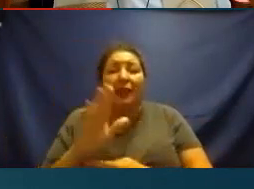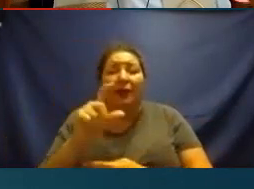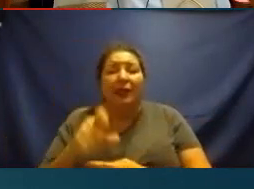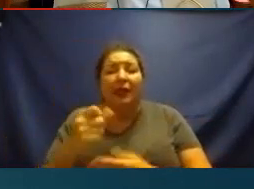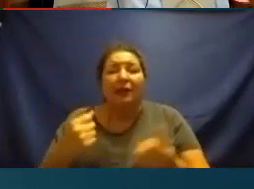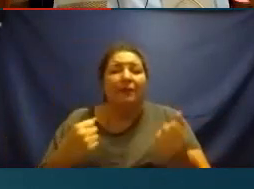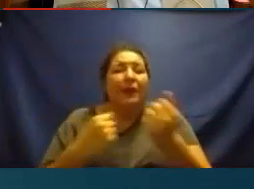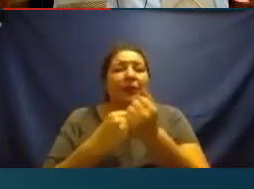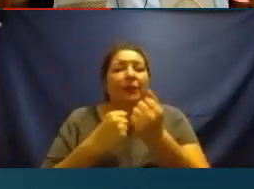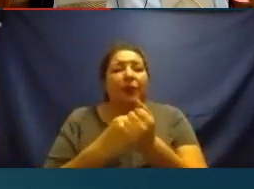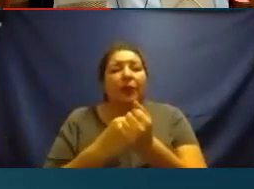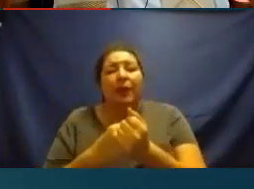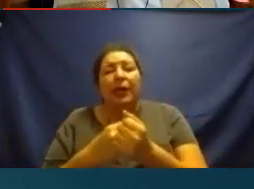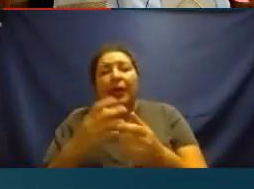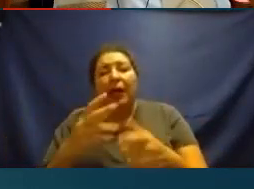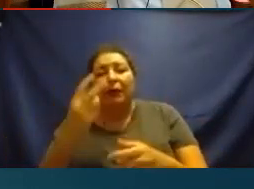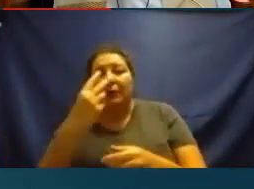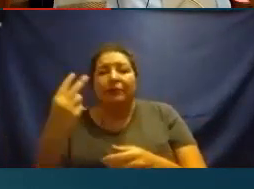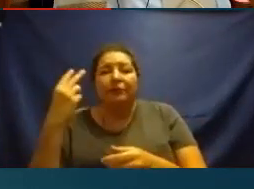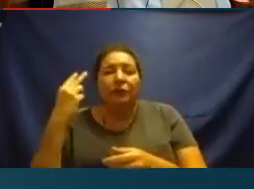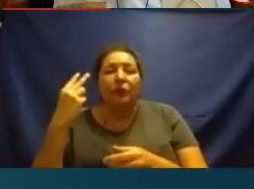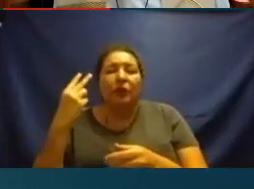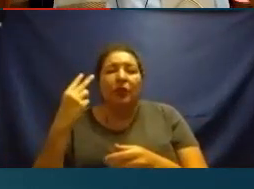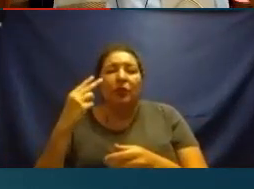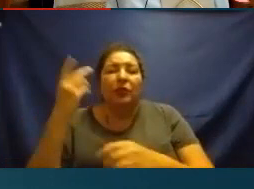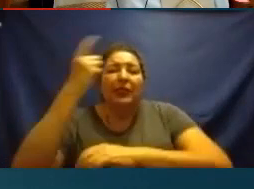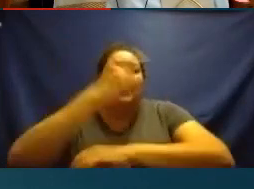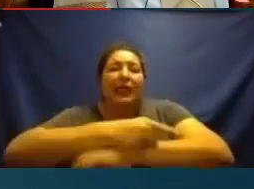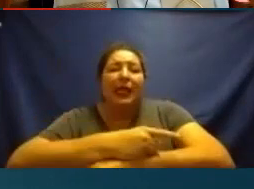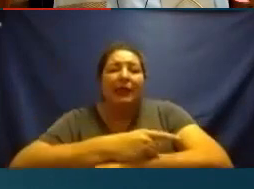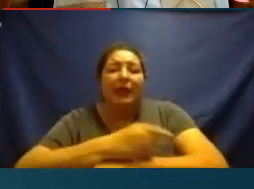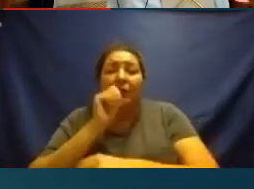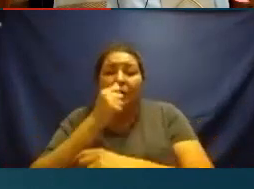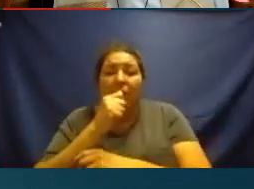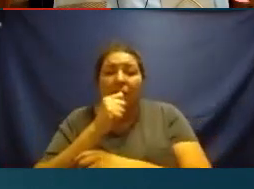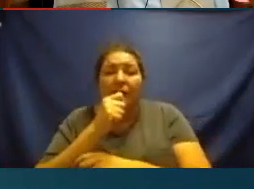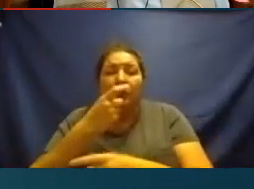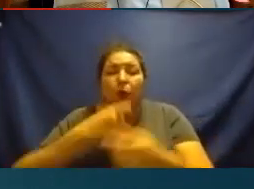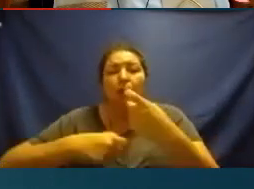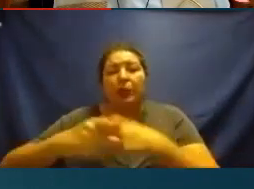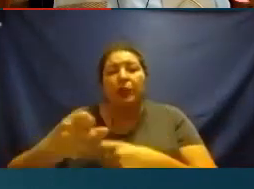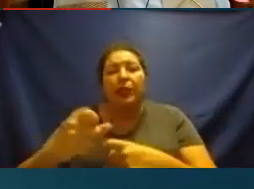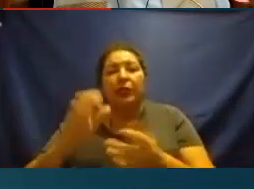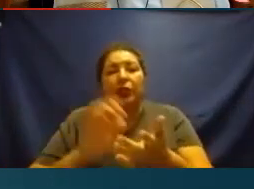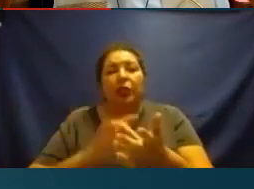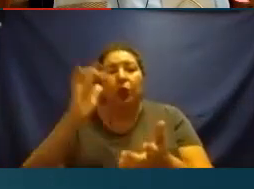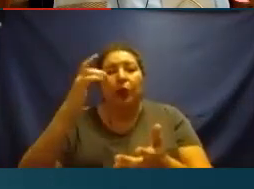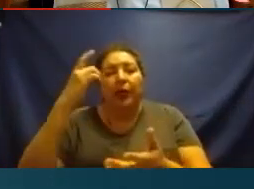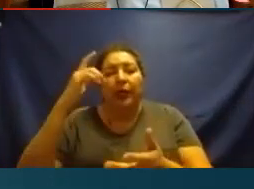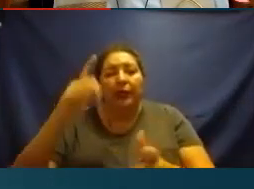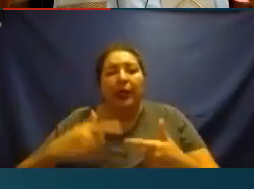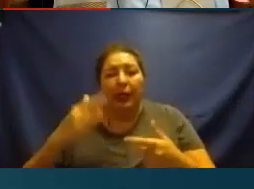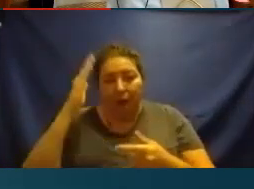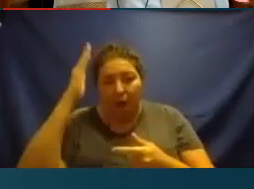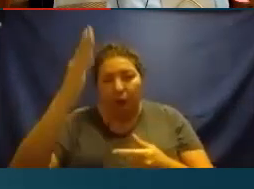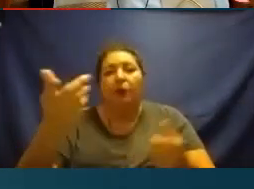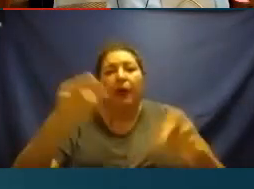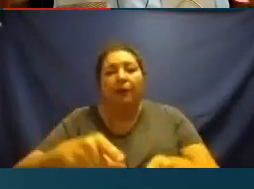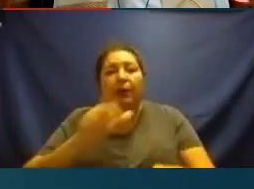their afflictions to the day when their sufferings will be exchanged for glory in the life to come. Lord, in your mercy.